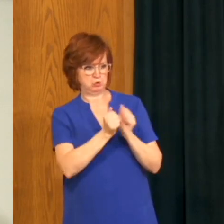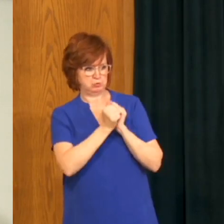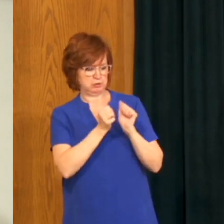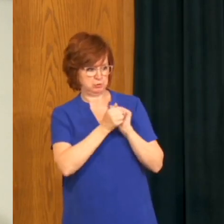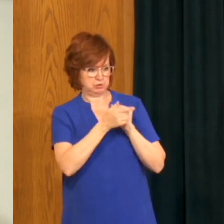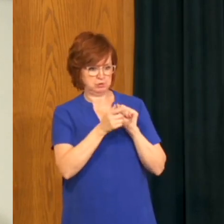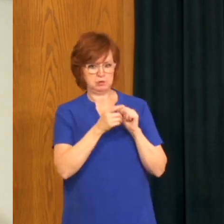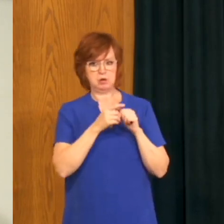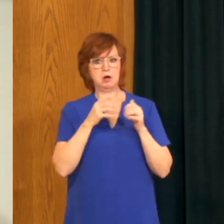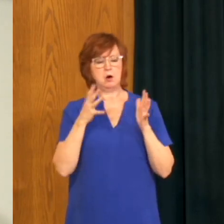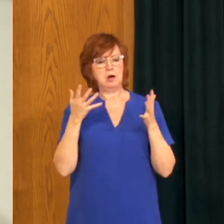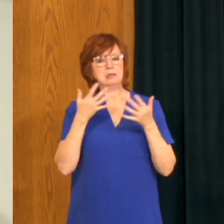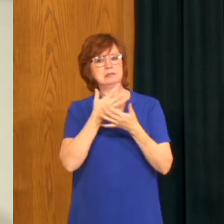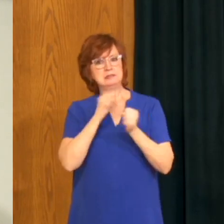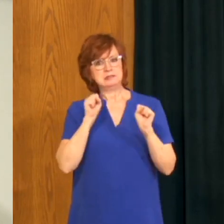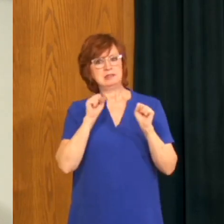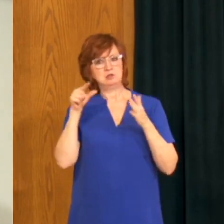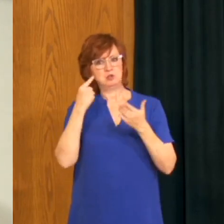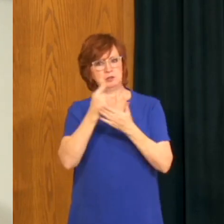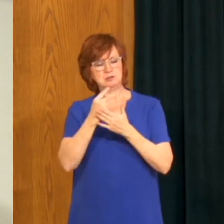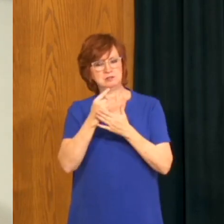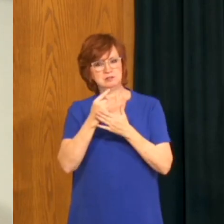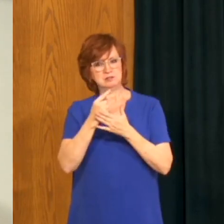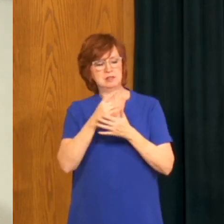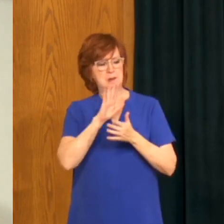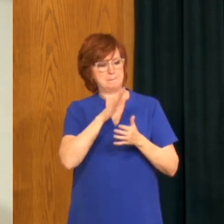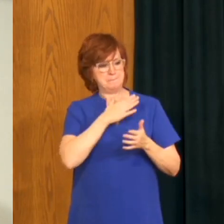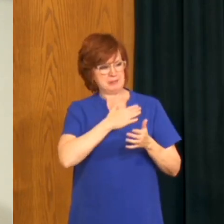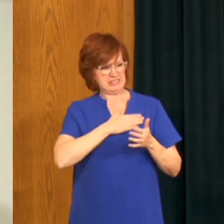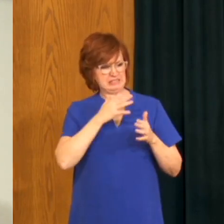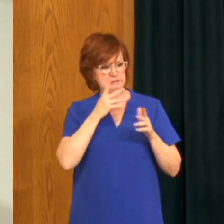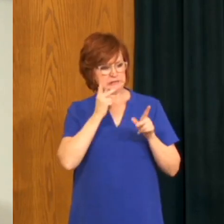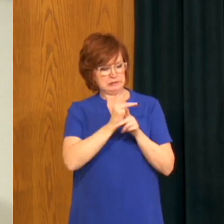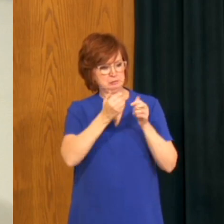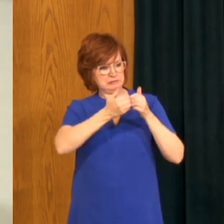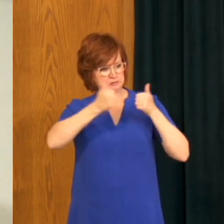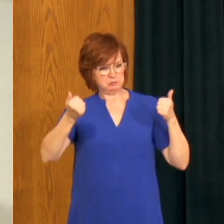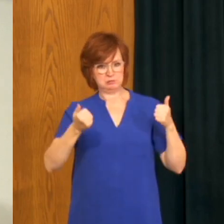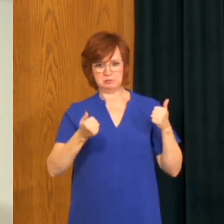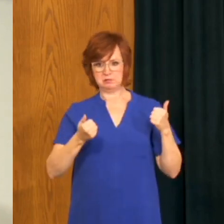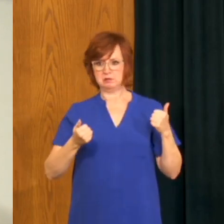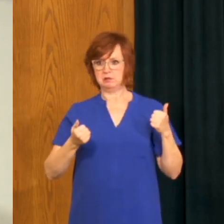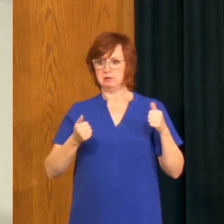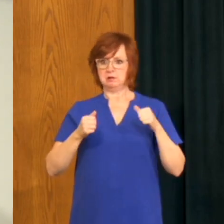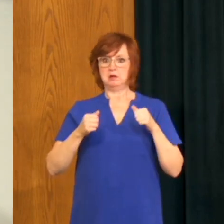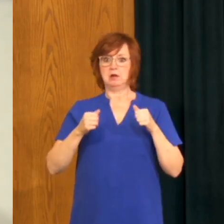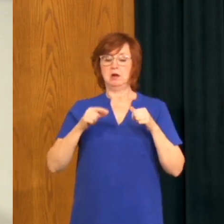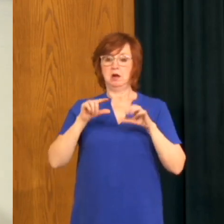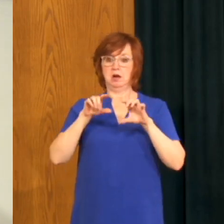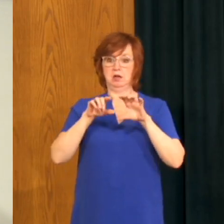graduation ceremony as long as the basic principles of physical distancing, people not handing back things,